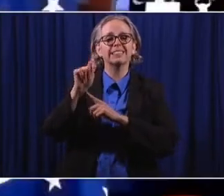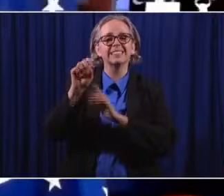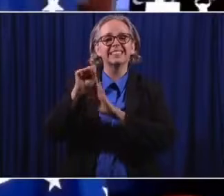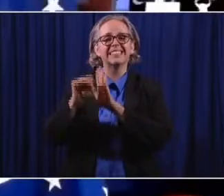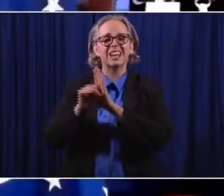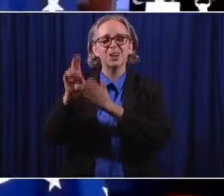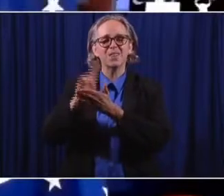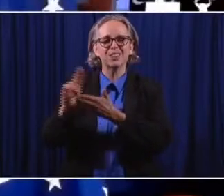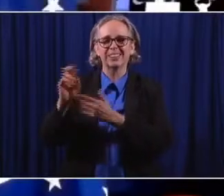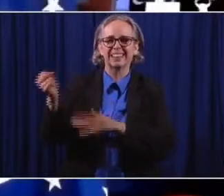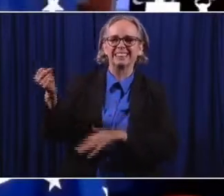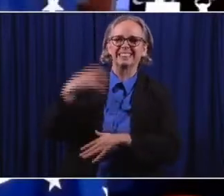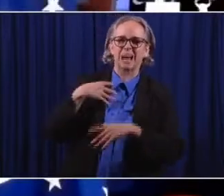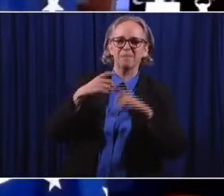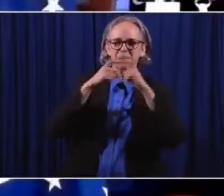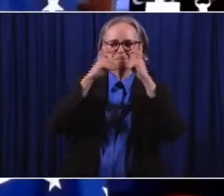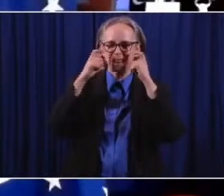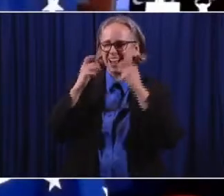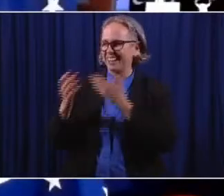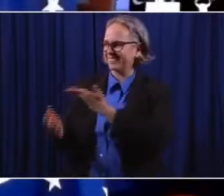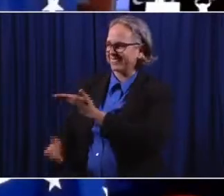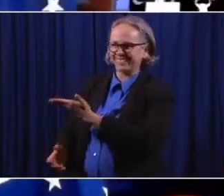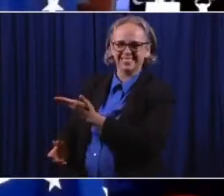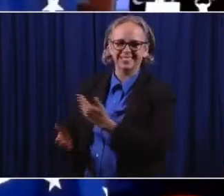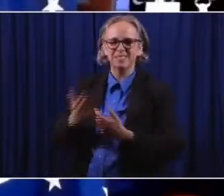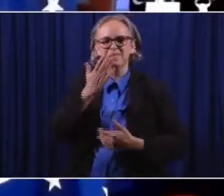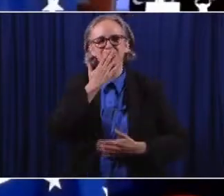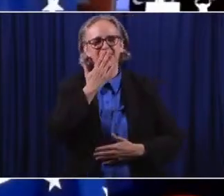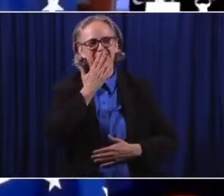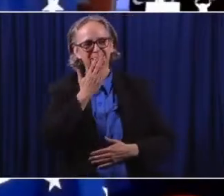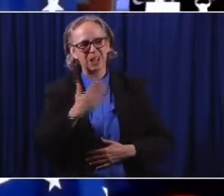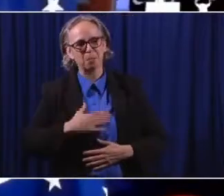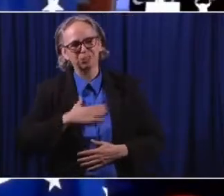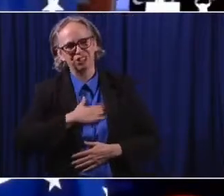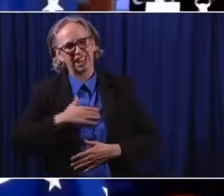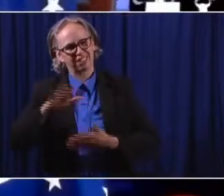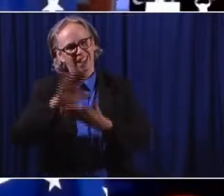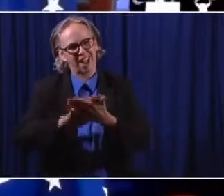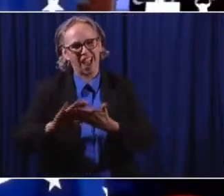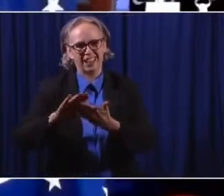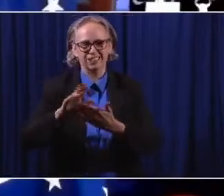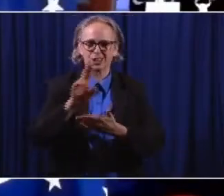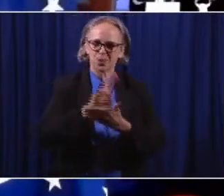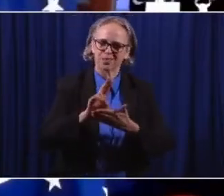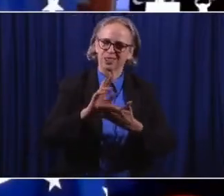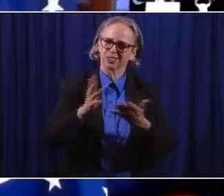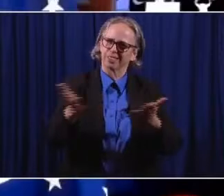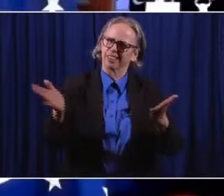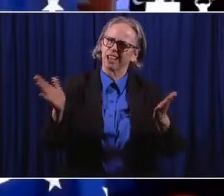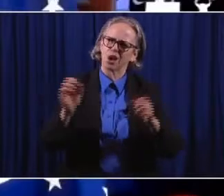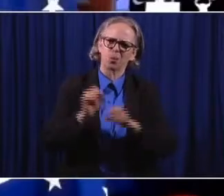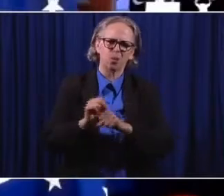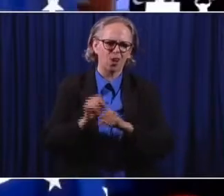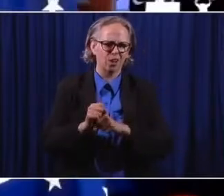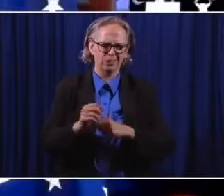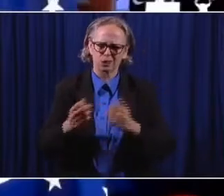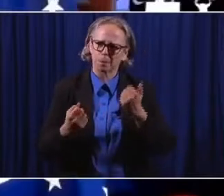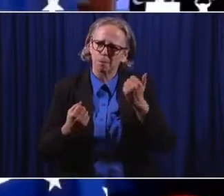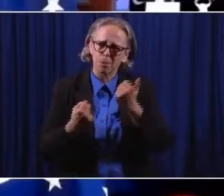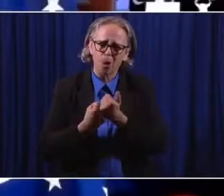always appreciate what our colleges and universities are doing to help us with workforce and also trying to do it safely.